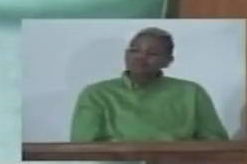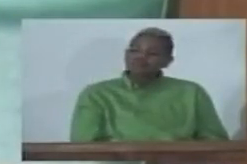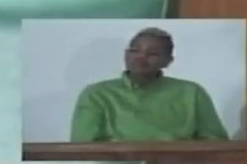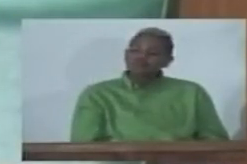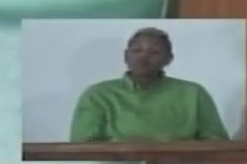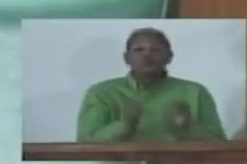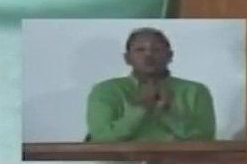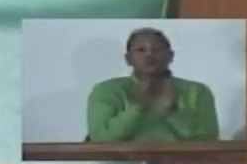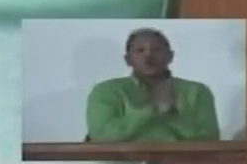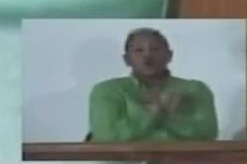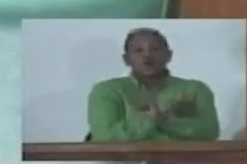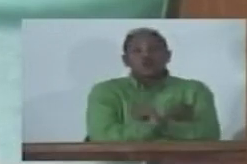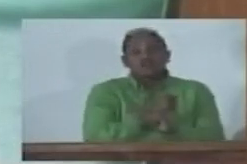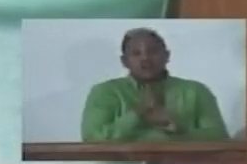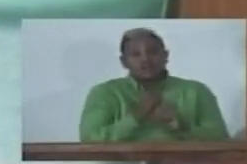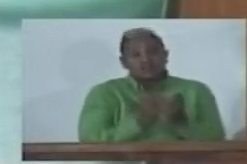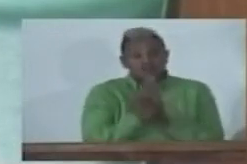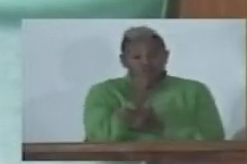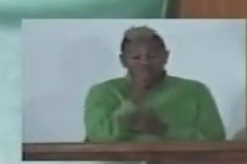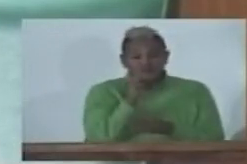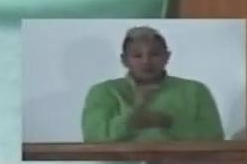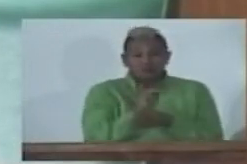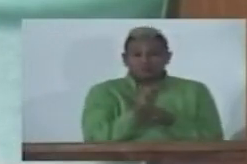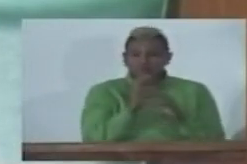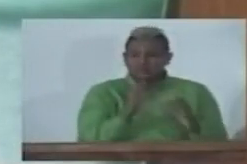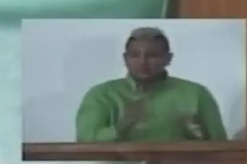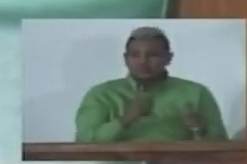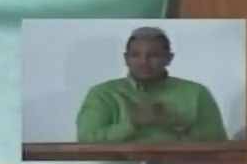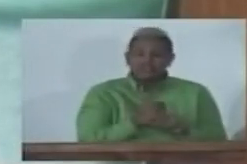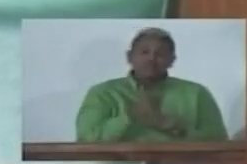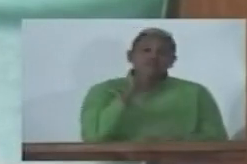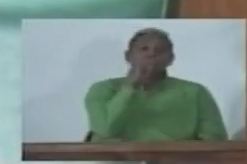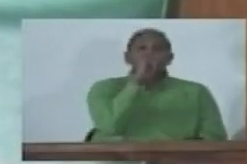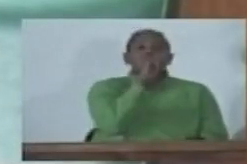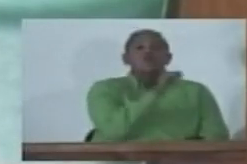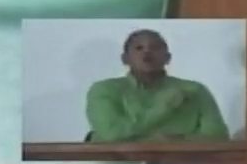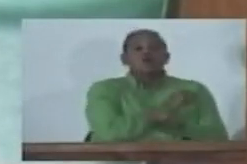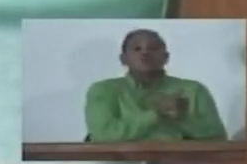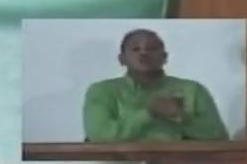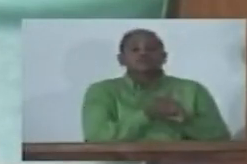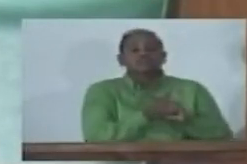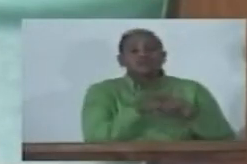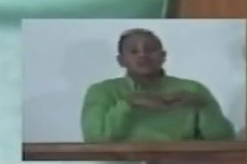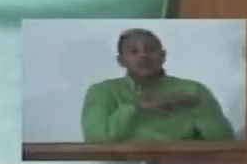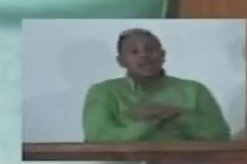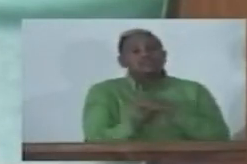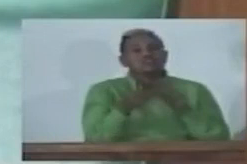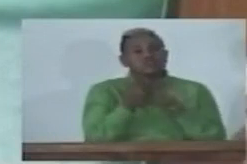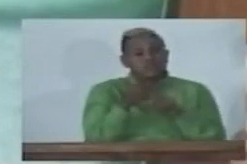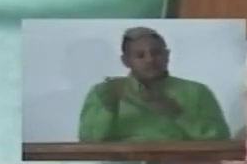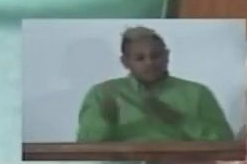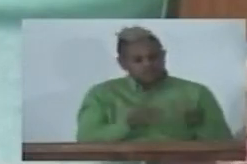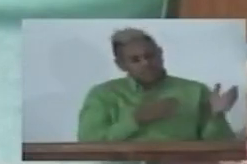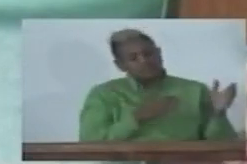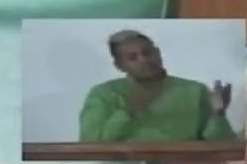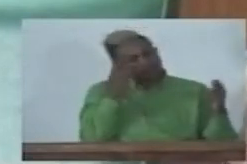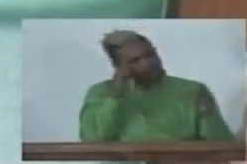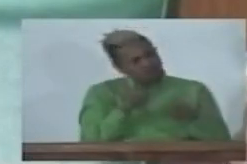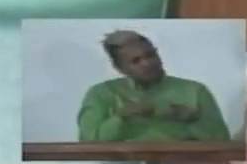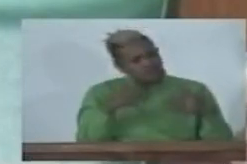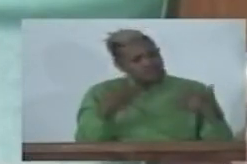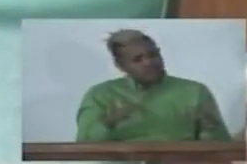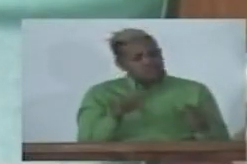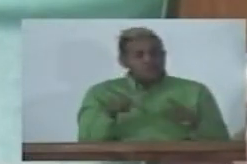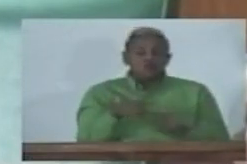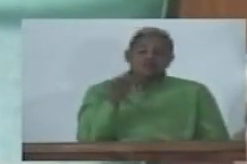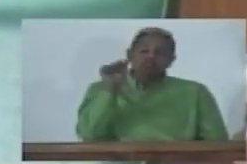the authorization of the Minister, the Airports Authority entered into an arrangement on the 10th day